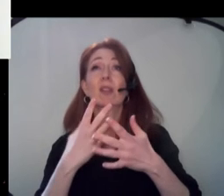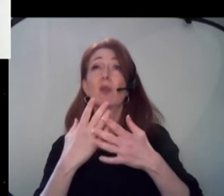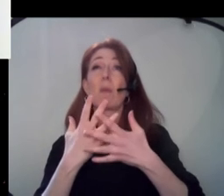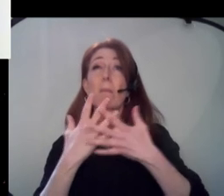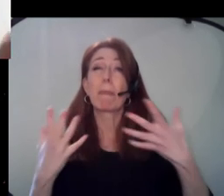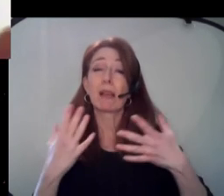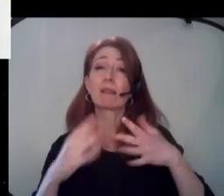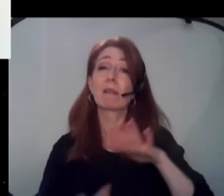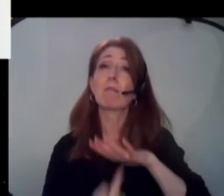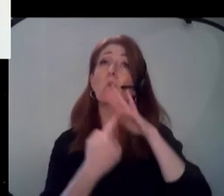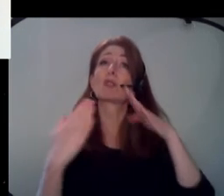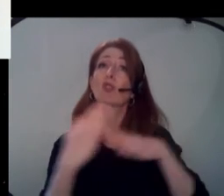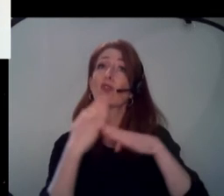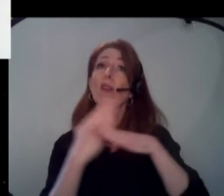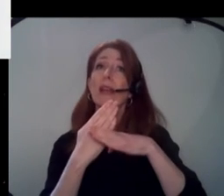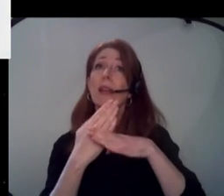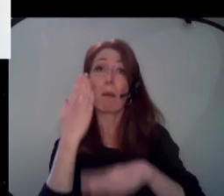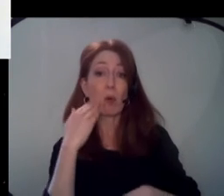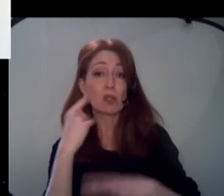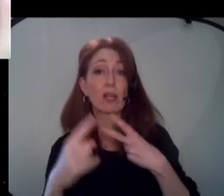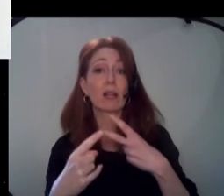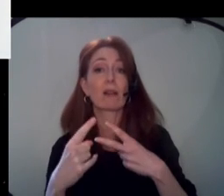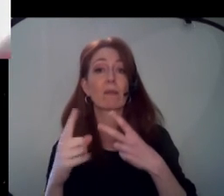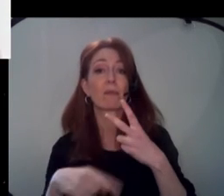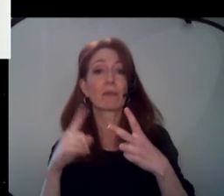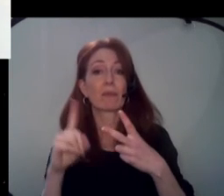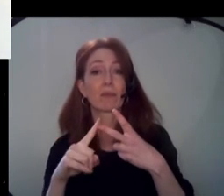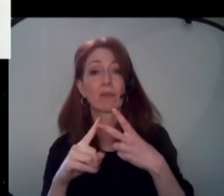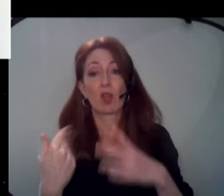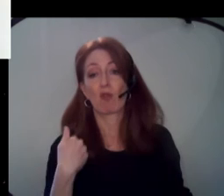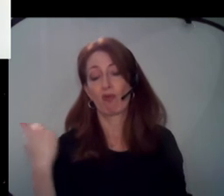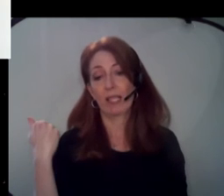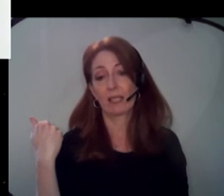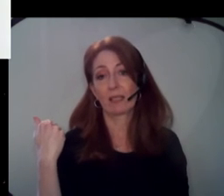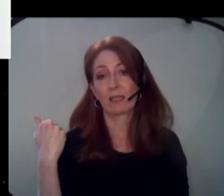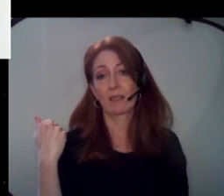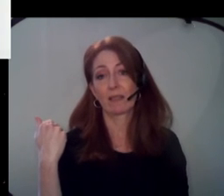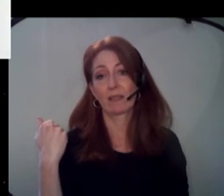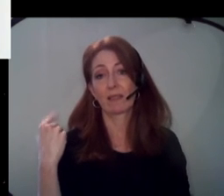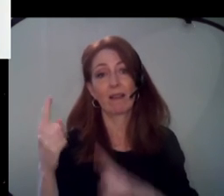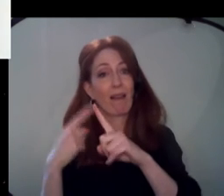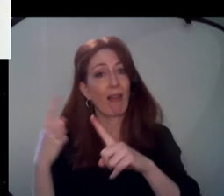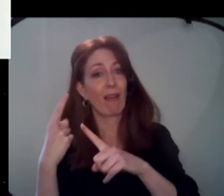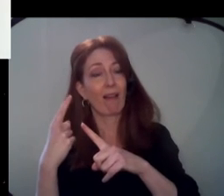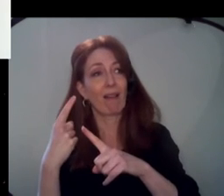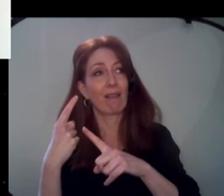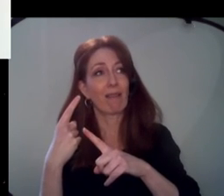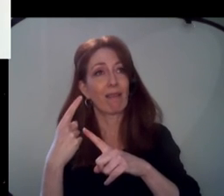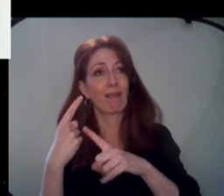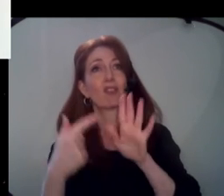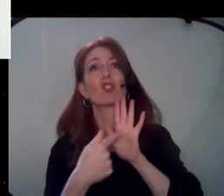portraitists, Platina Nelli, whose Last Supper has quite recently been uncovered in Florence and is now on